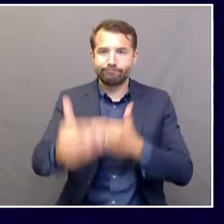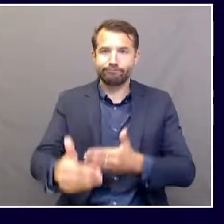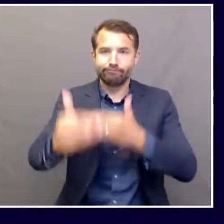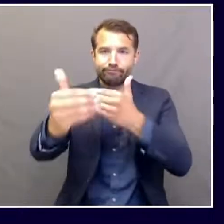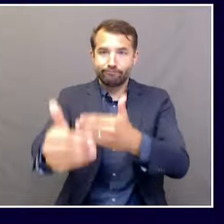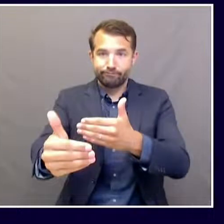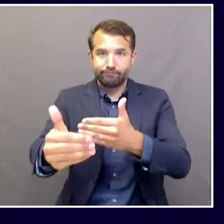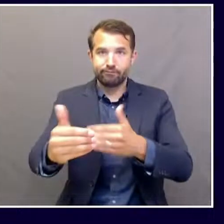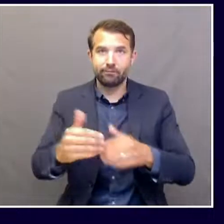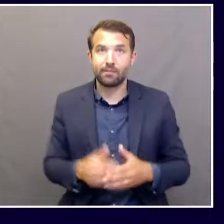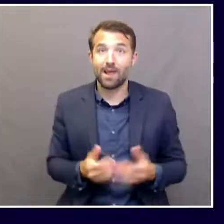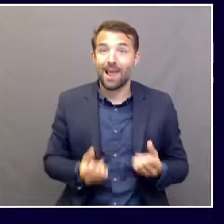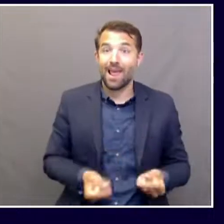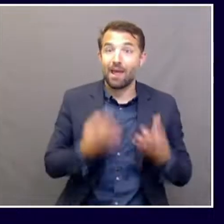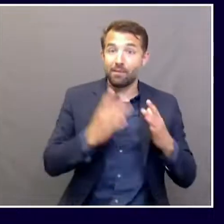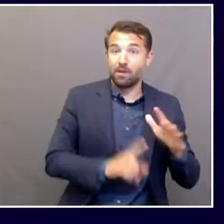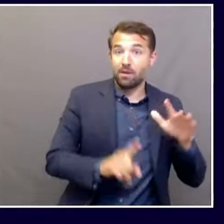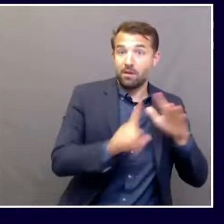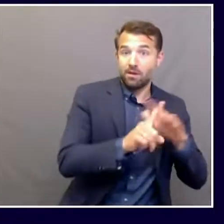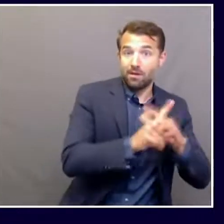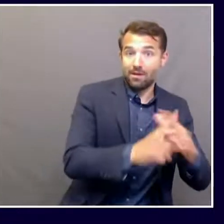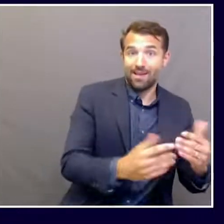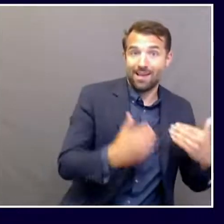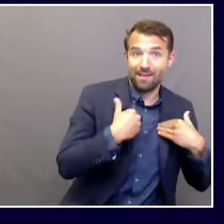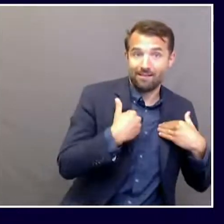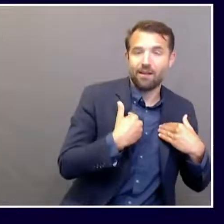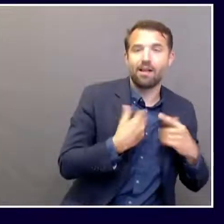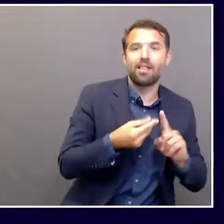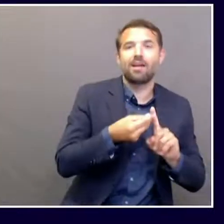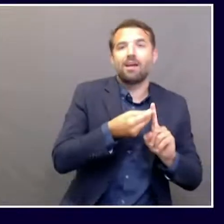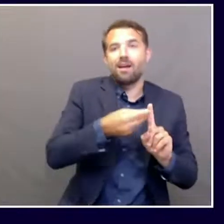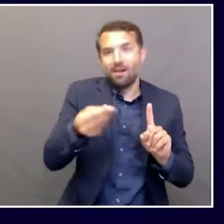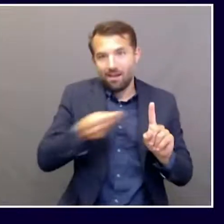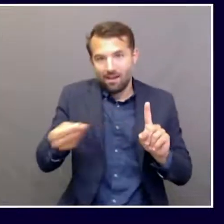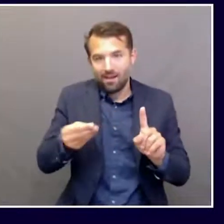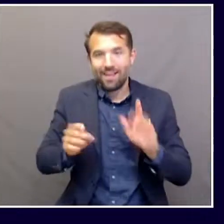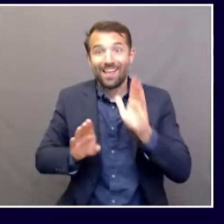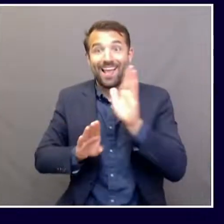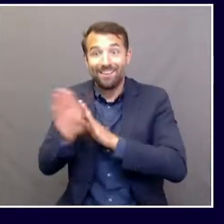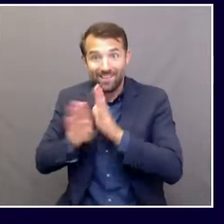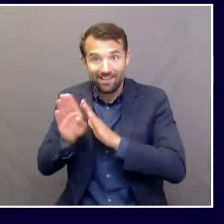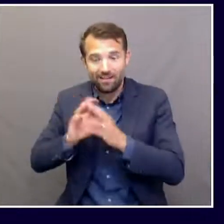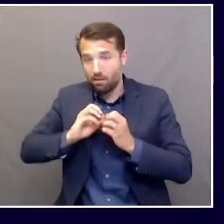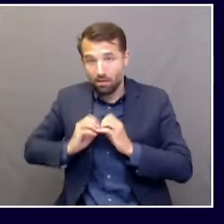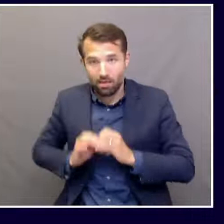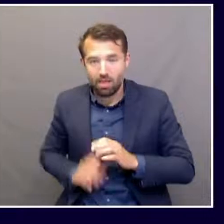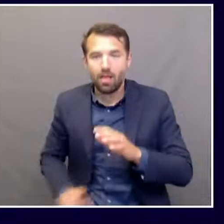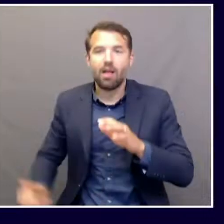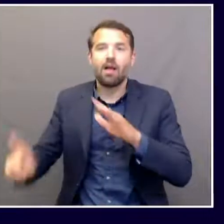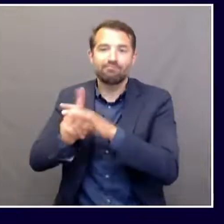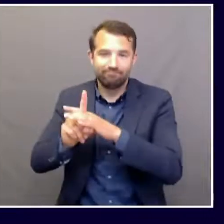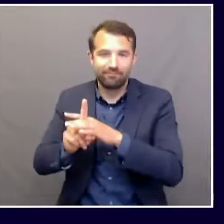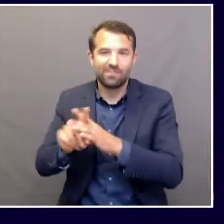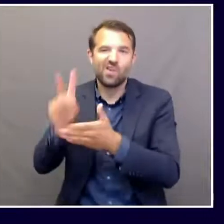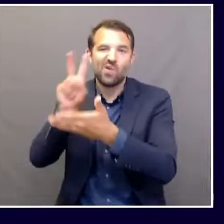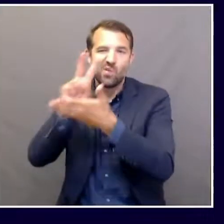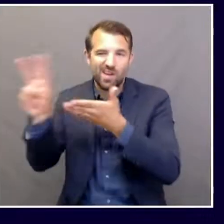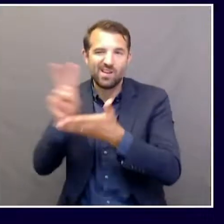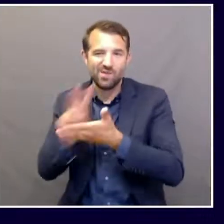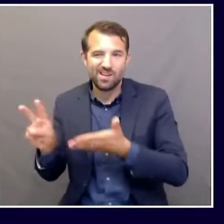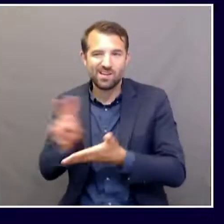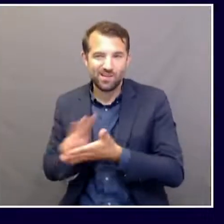information, as we make these changes. And it's notable that we are 2 weeks past, for example, the changes that Governor Mills